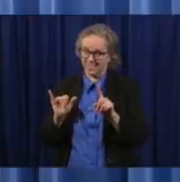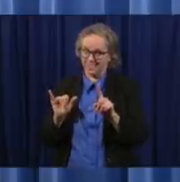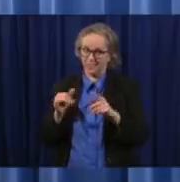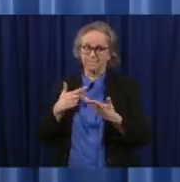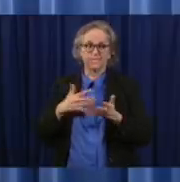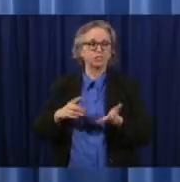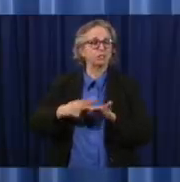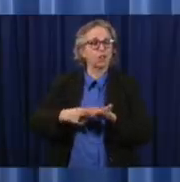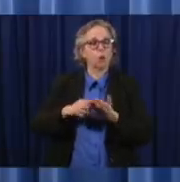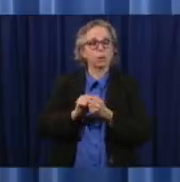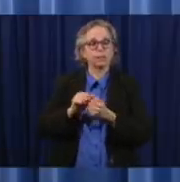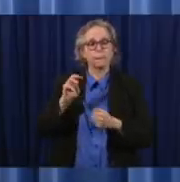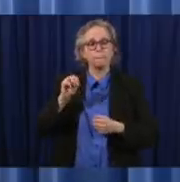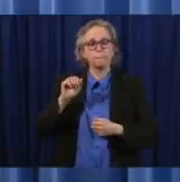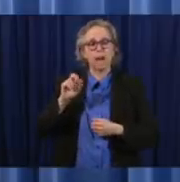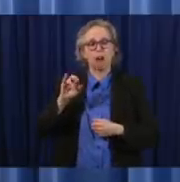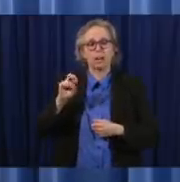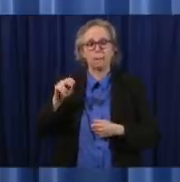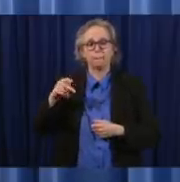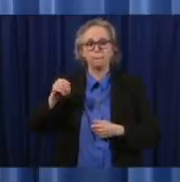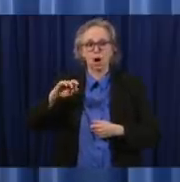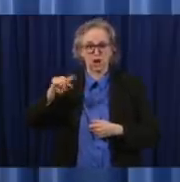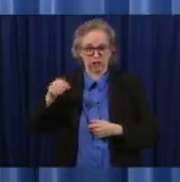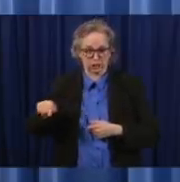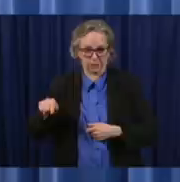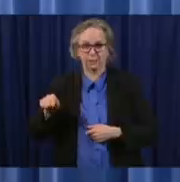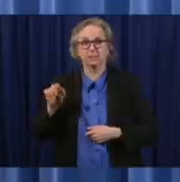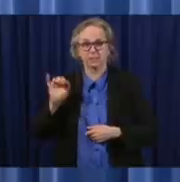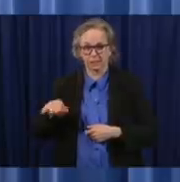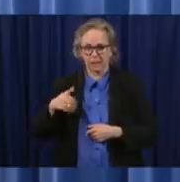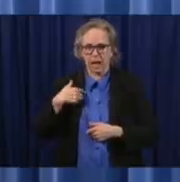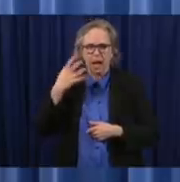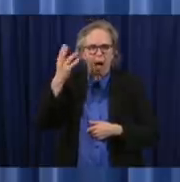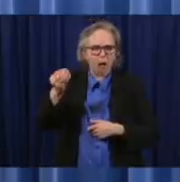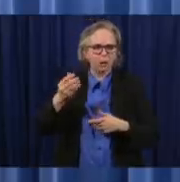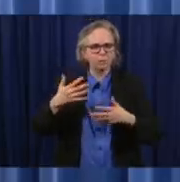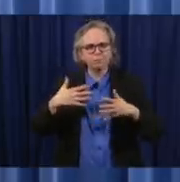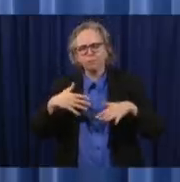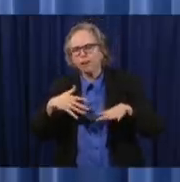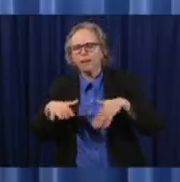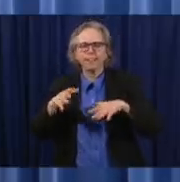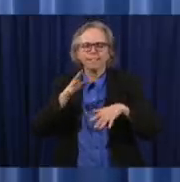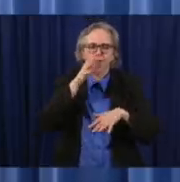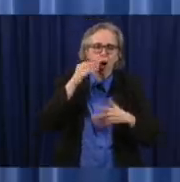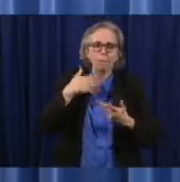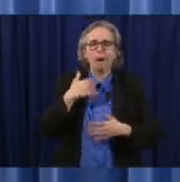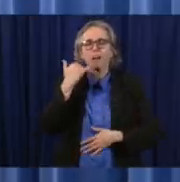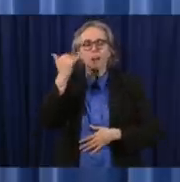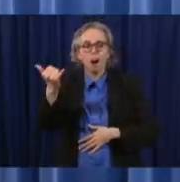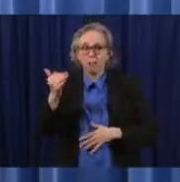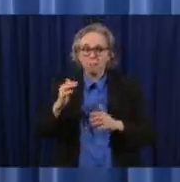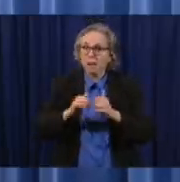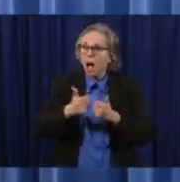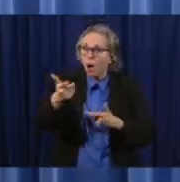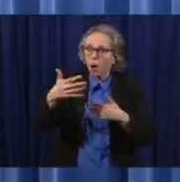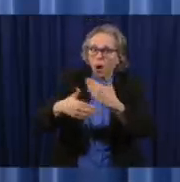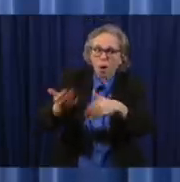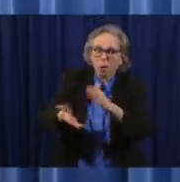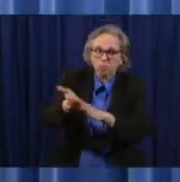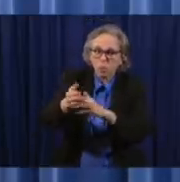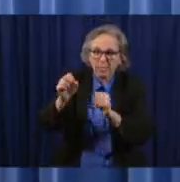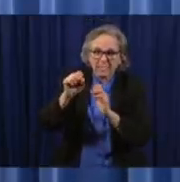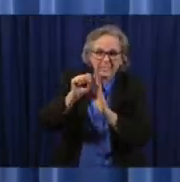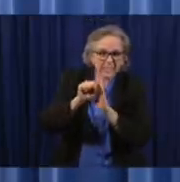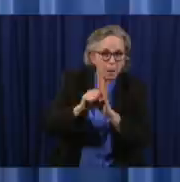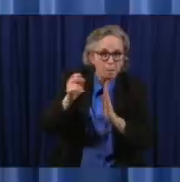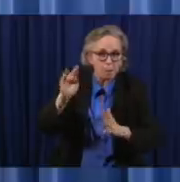nights ago when I was out walking on my farm. I called her and said, "How are things going?" In the state parks. One is